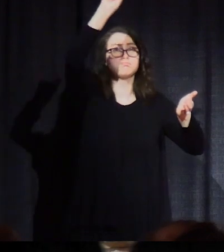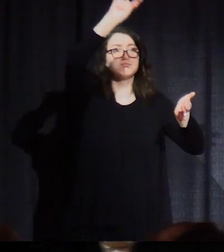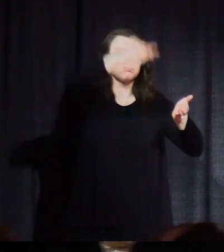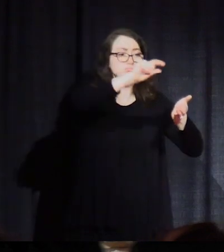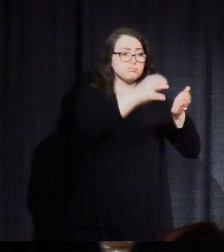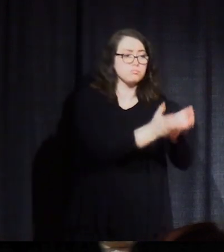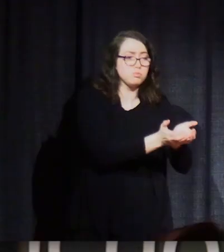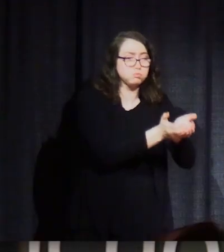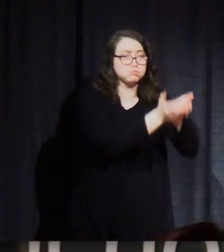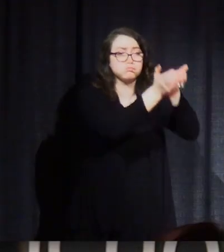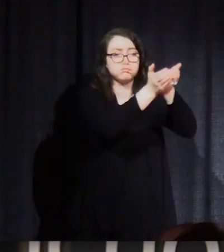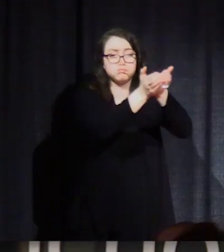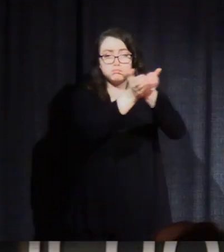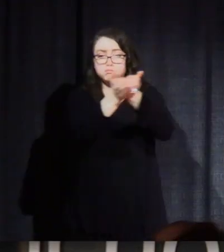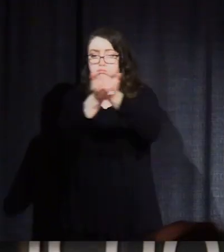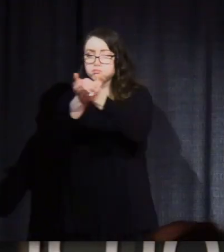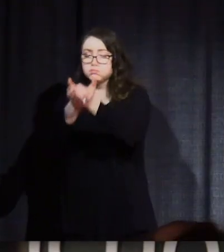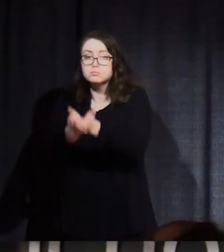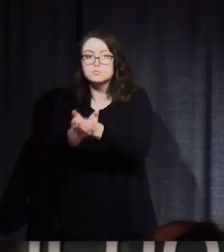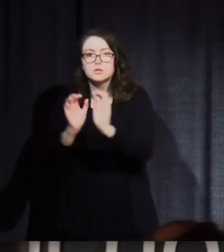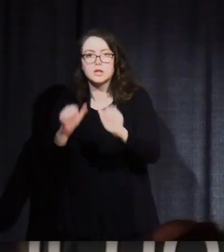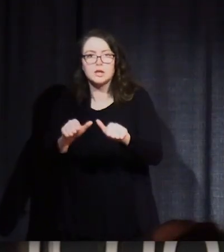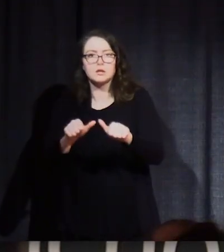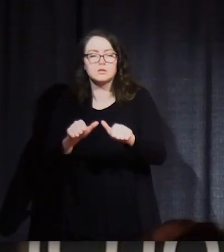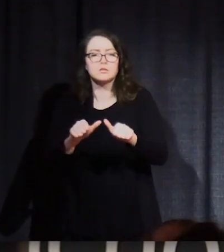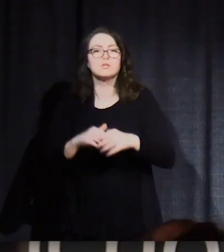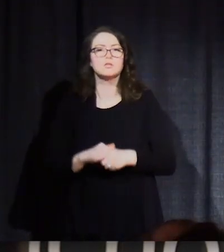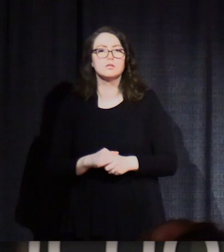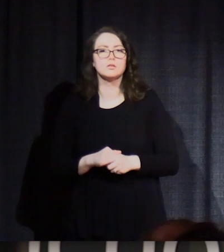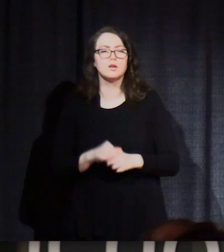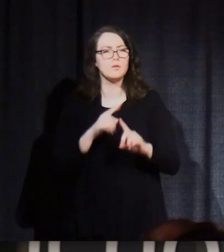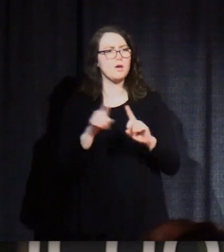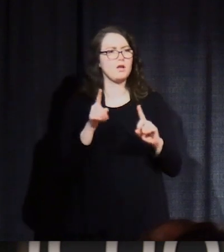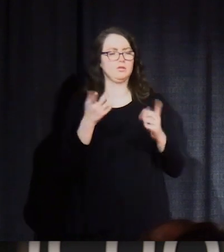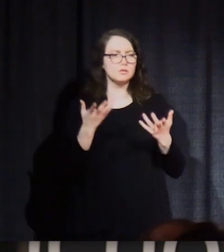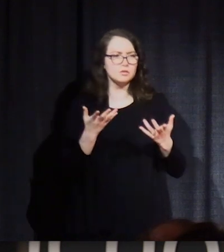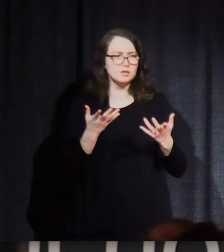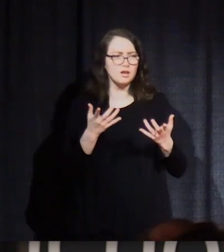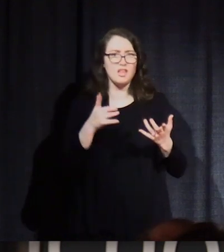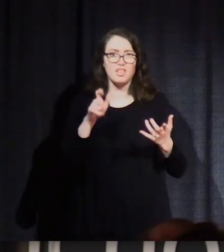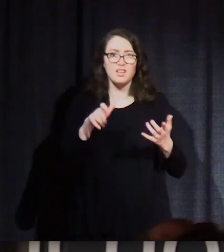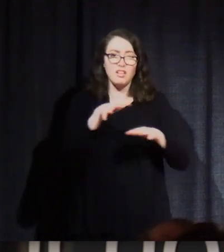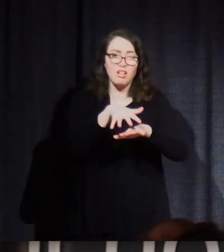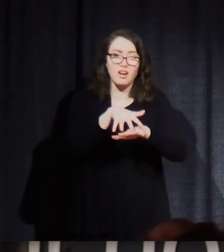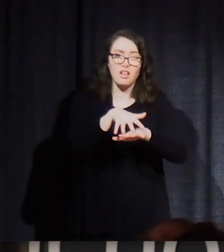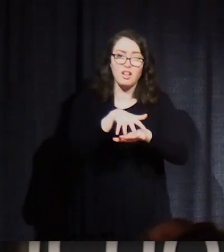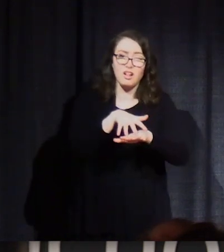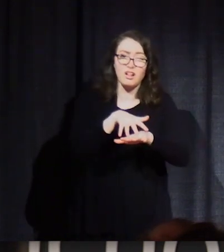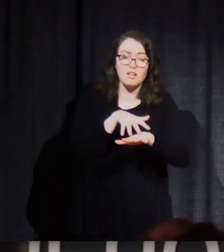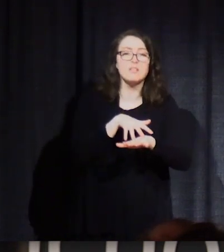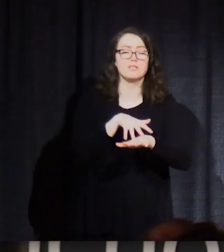its intermittent nature, can't match the crane's needs, nor can the slow hydro rev up and down fast enough to meet the